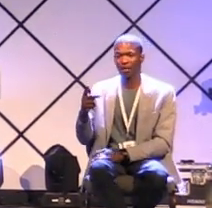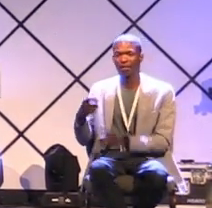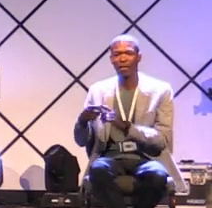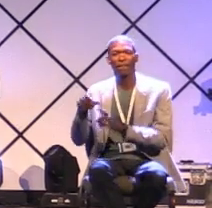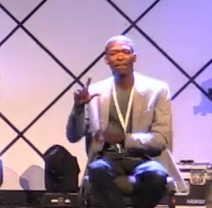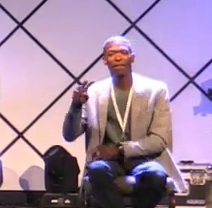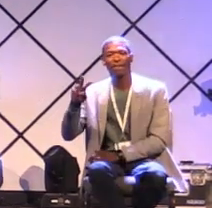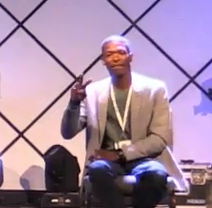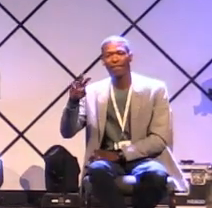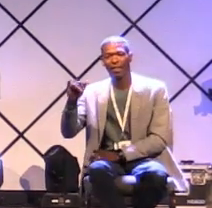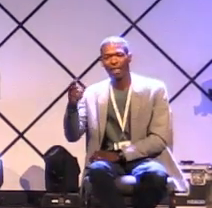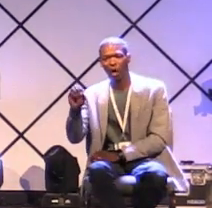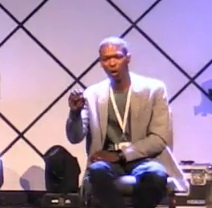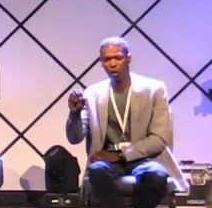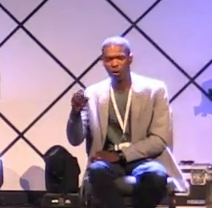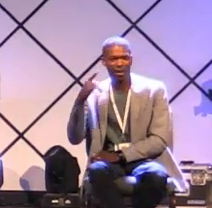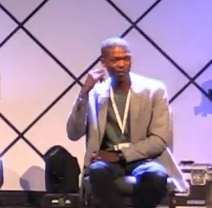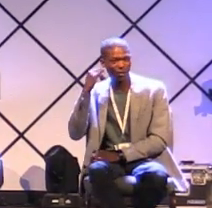puppy.